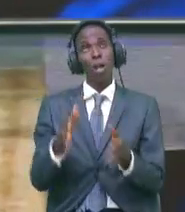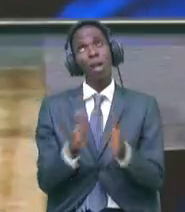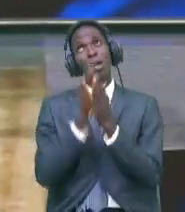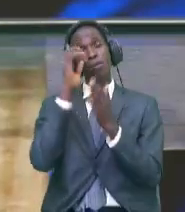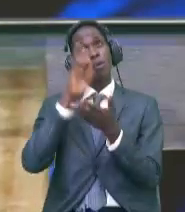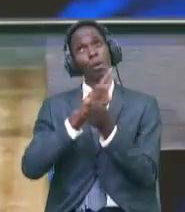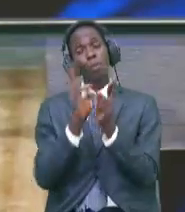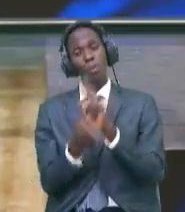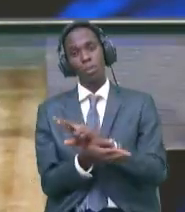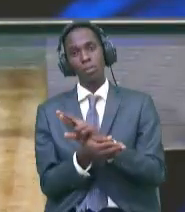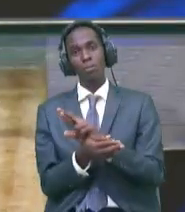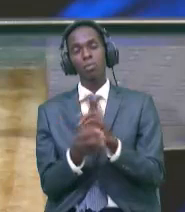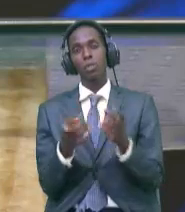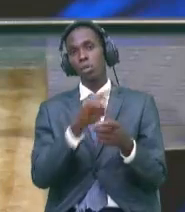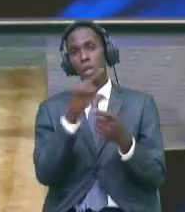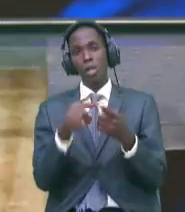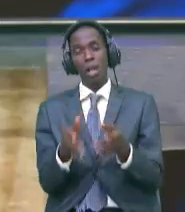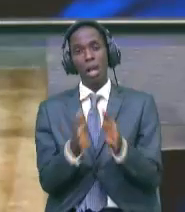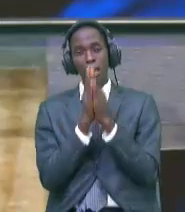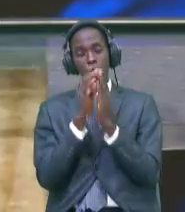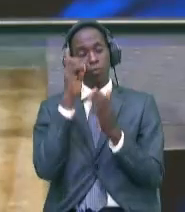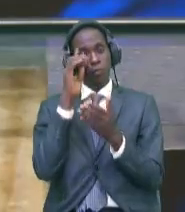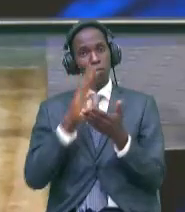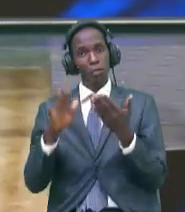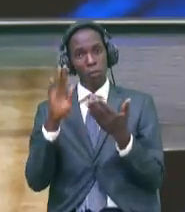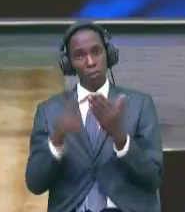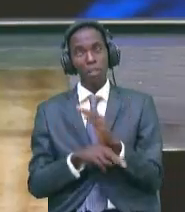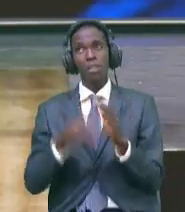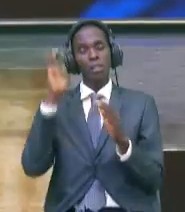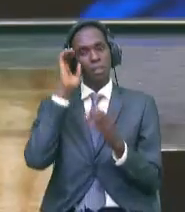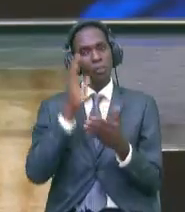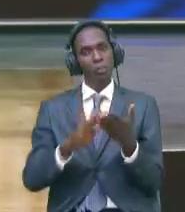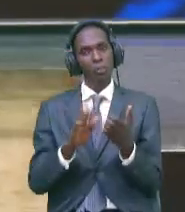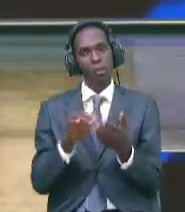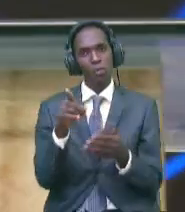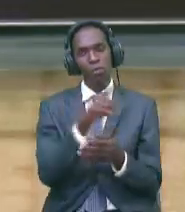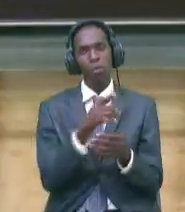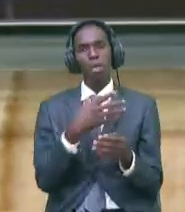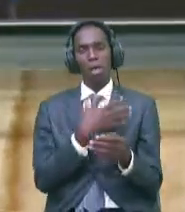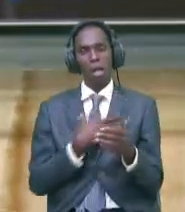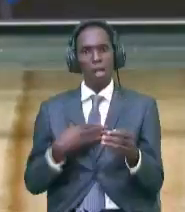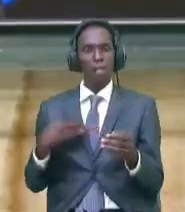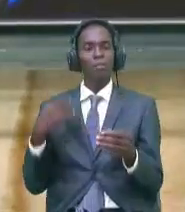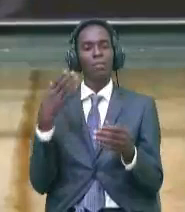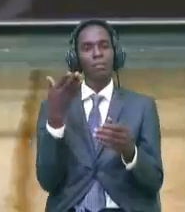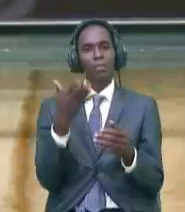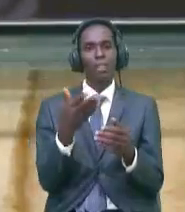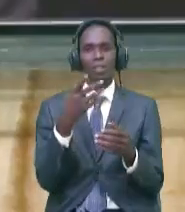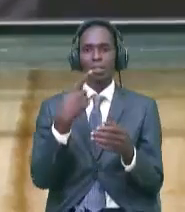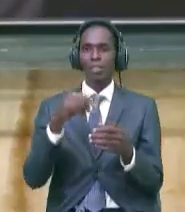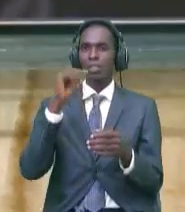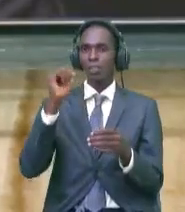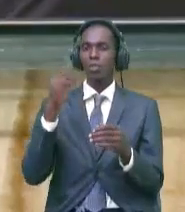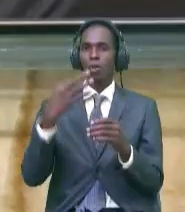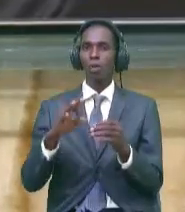is cleansed, and your sins are purged away. Then, with that testimony of the Spirit of God in your